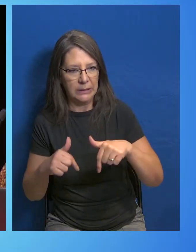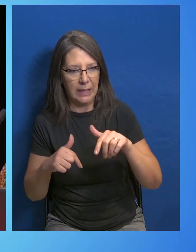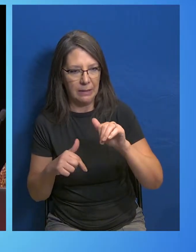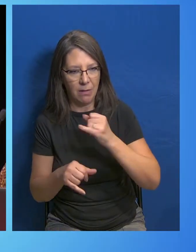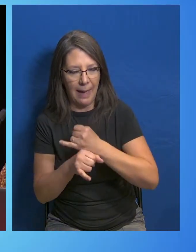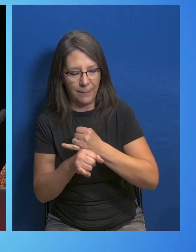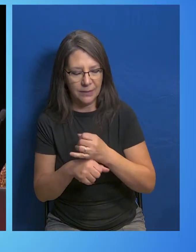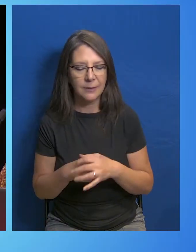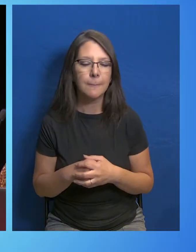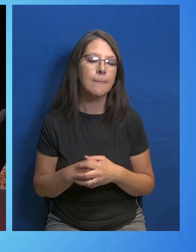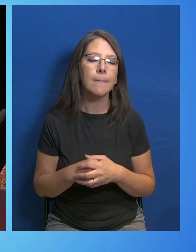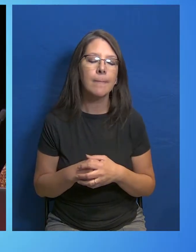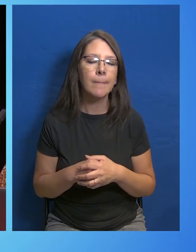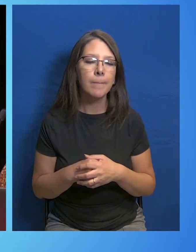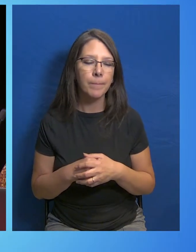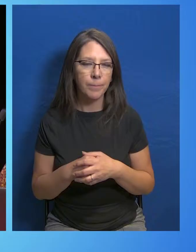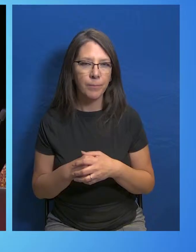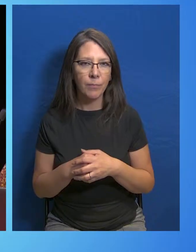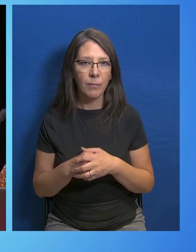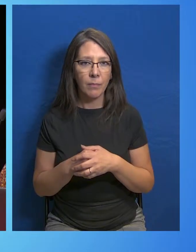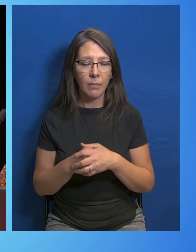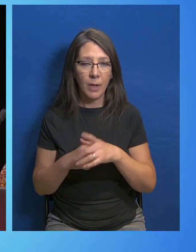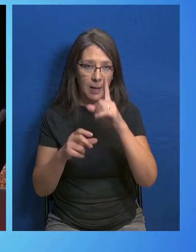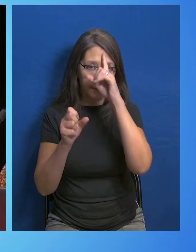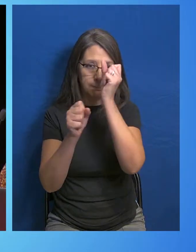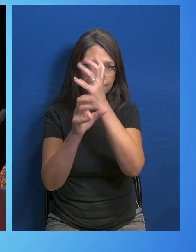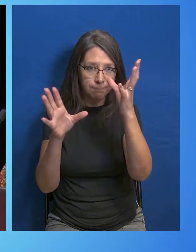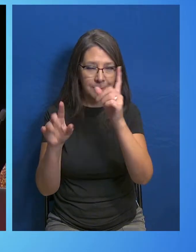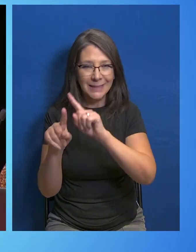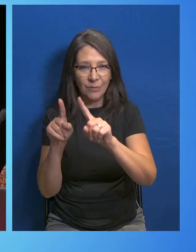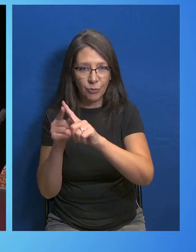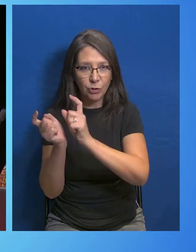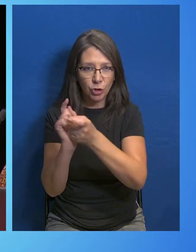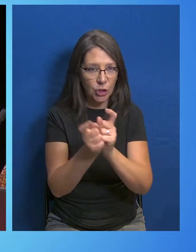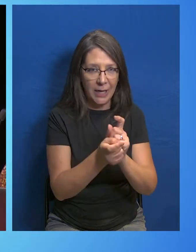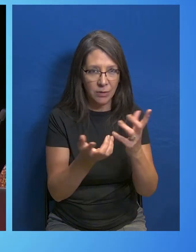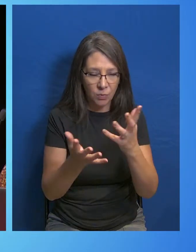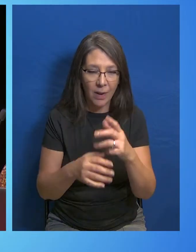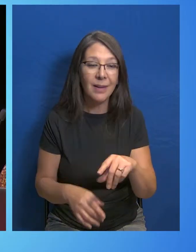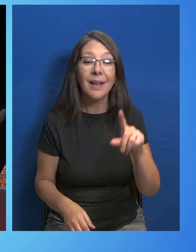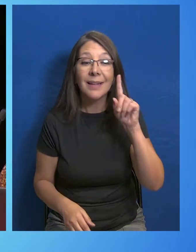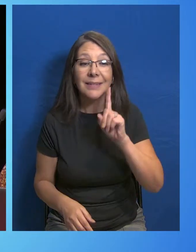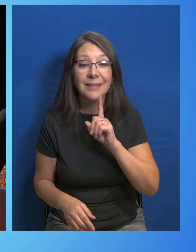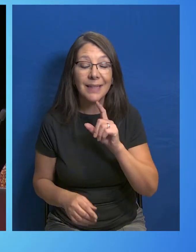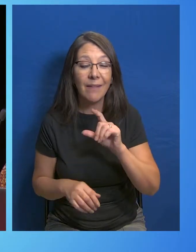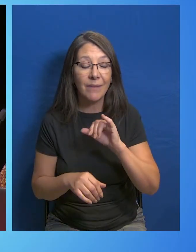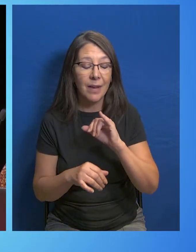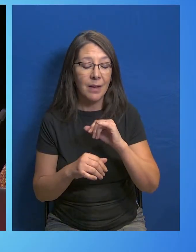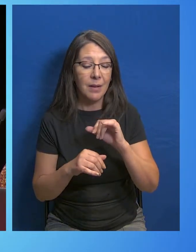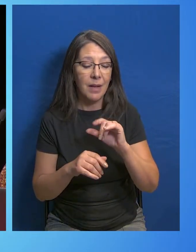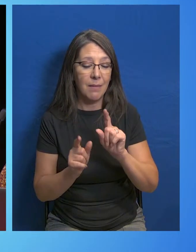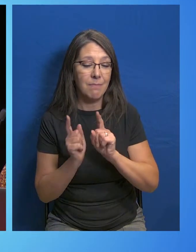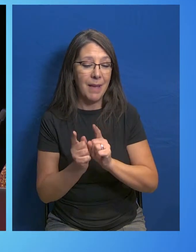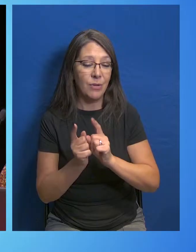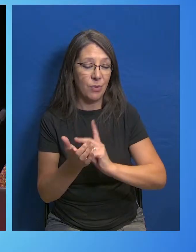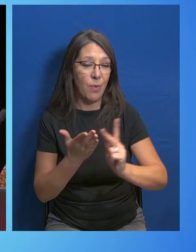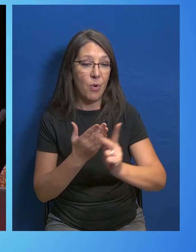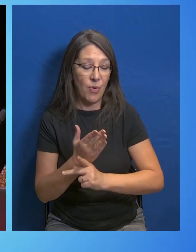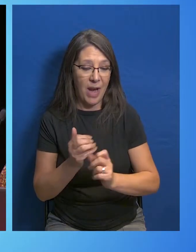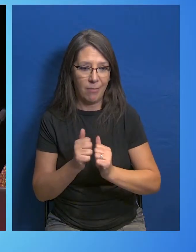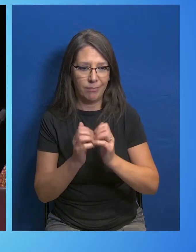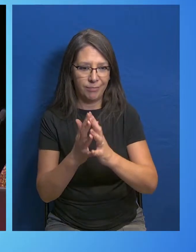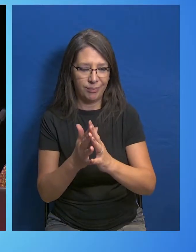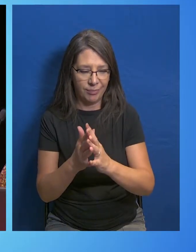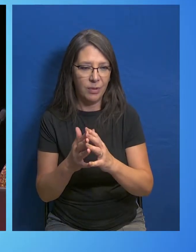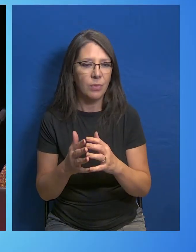For another example of how the agency has changed, in 2018, the Deaf Mentor Program was created as an additional early